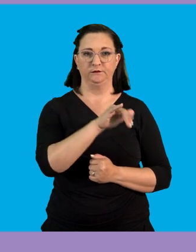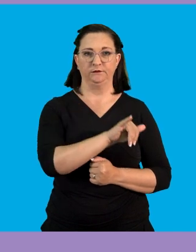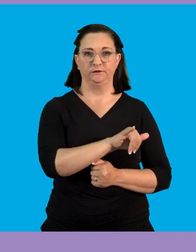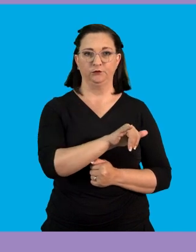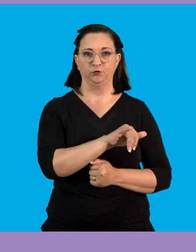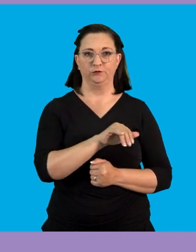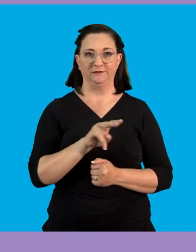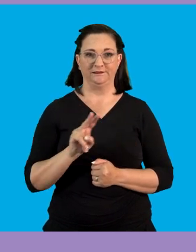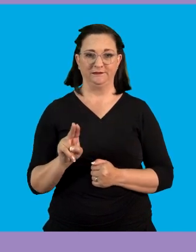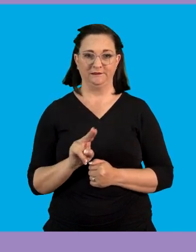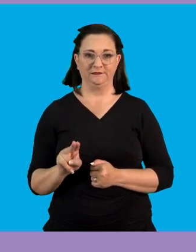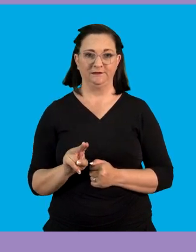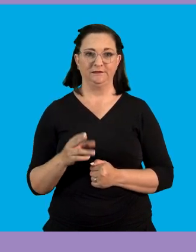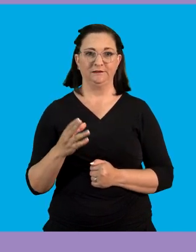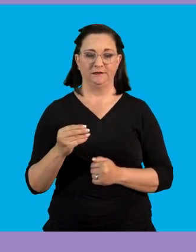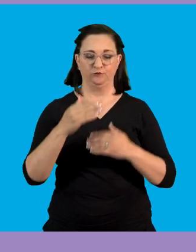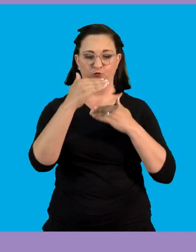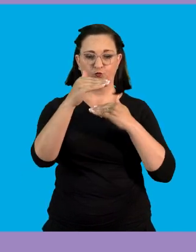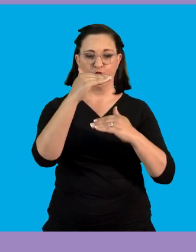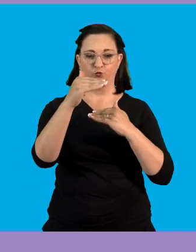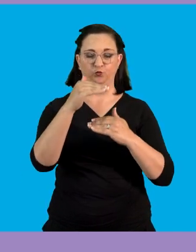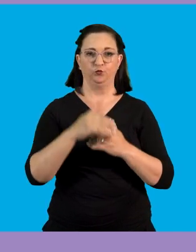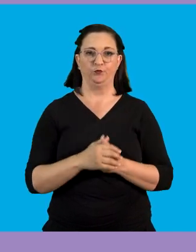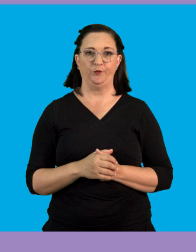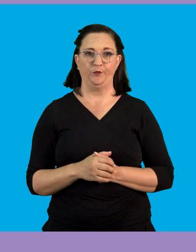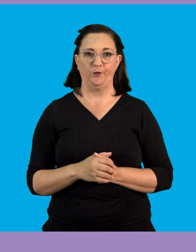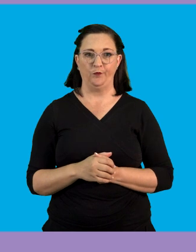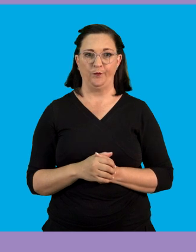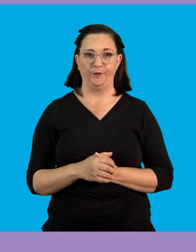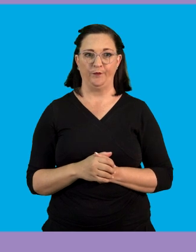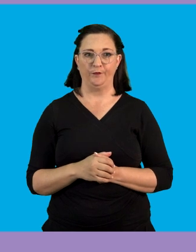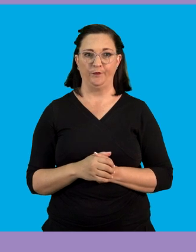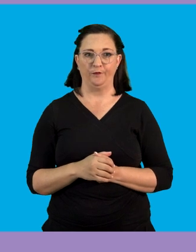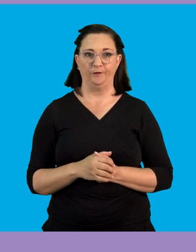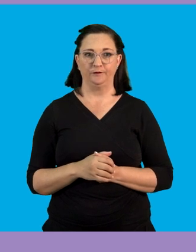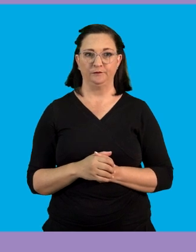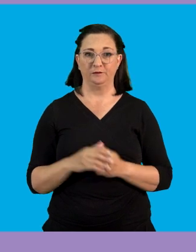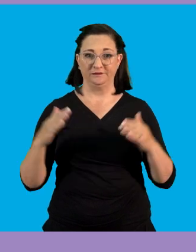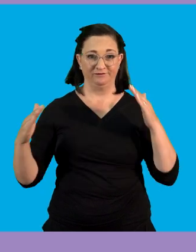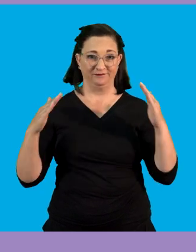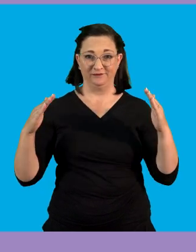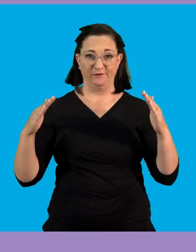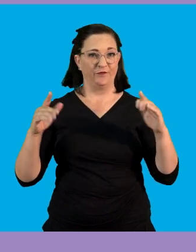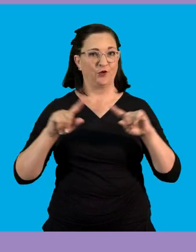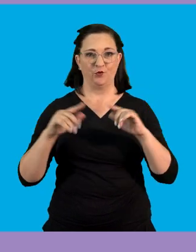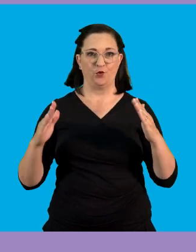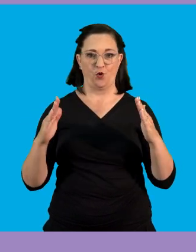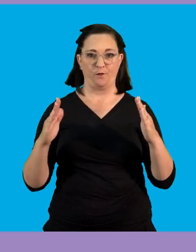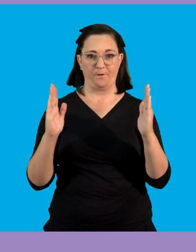and YZ are parallel because they have one arrowhead. The other sides are not parallel.